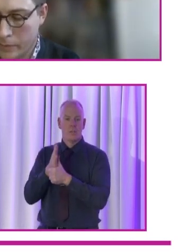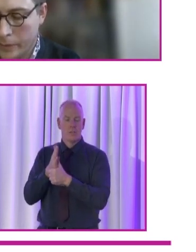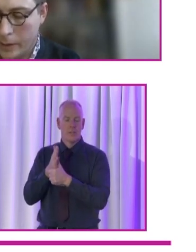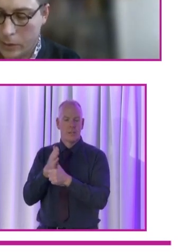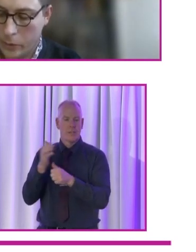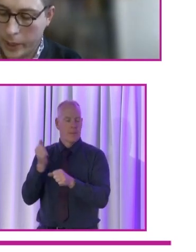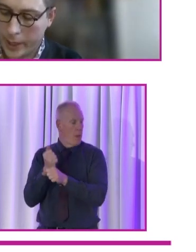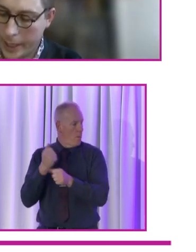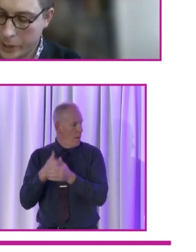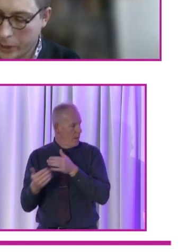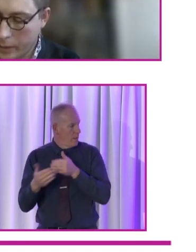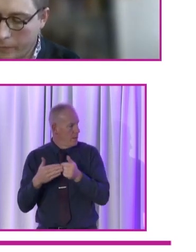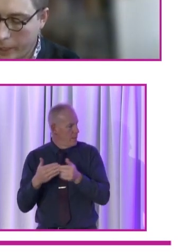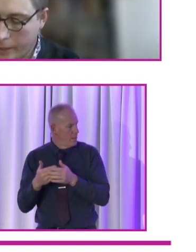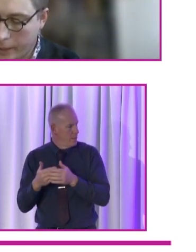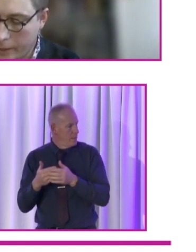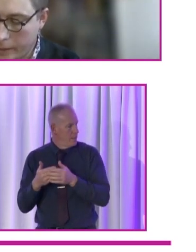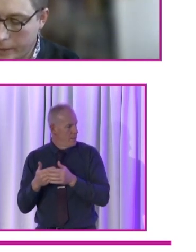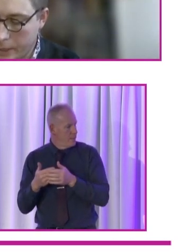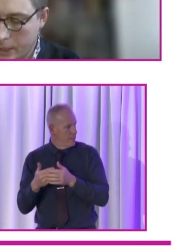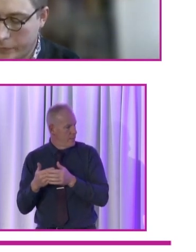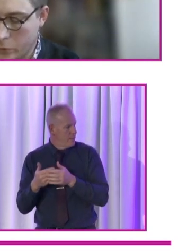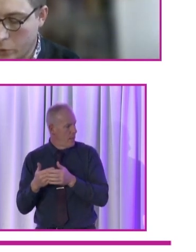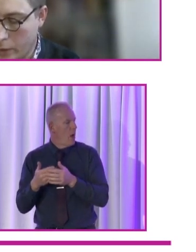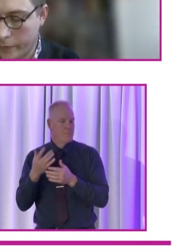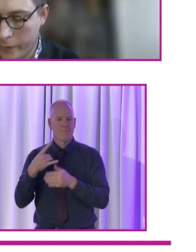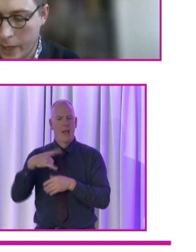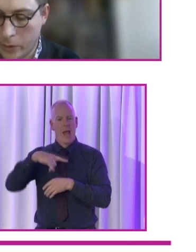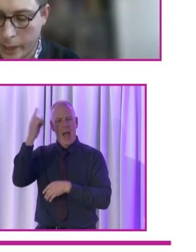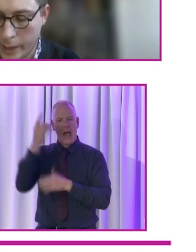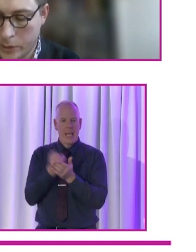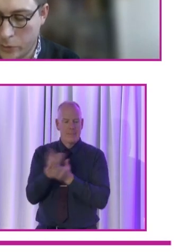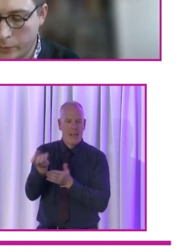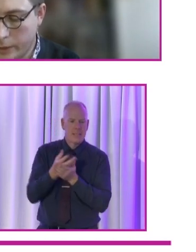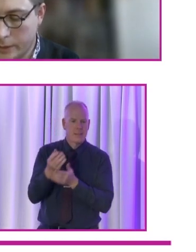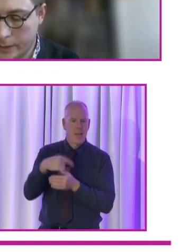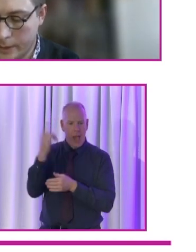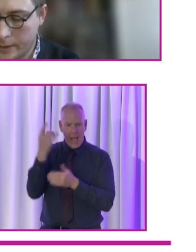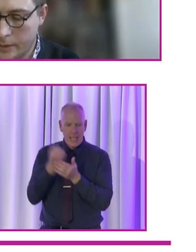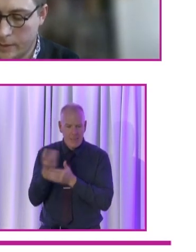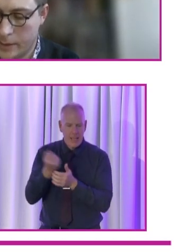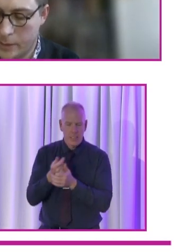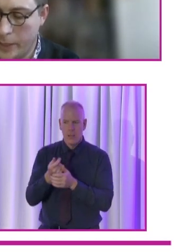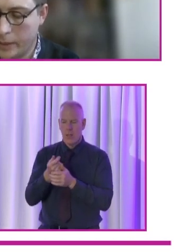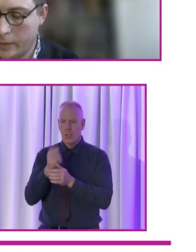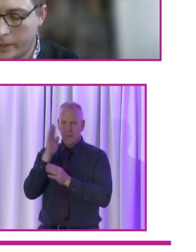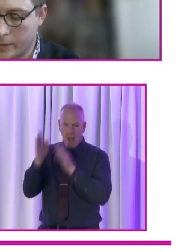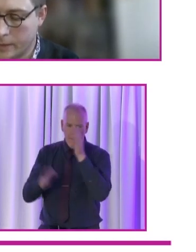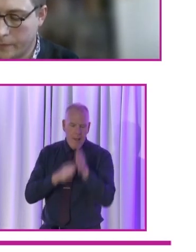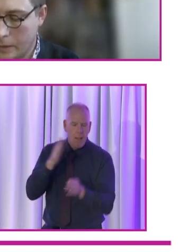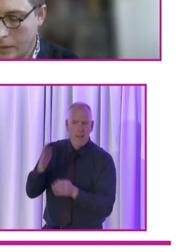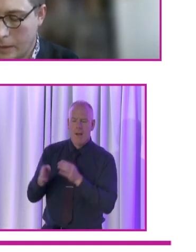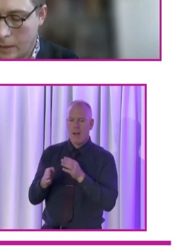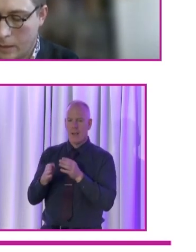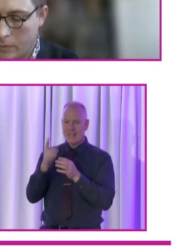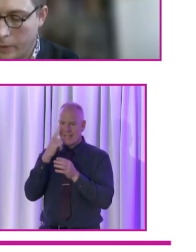expenditures. During an election campaign, candidates have to travel far and wide to meet citizens and speak at